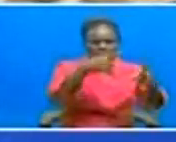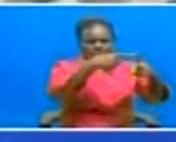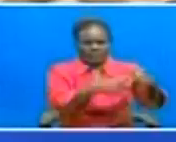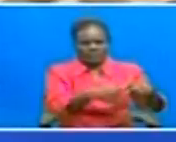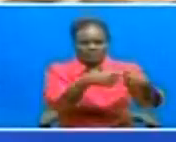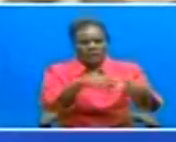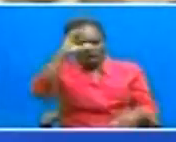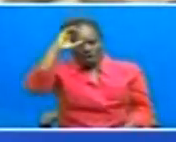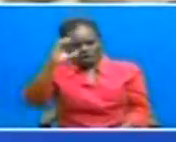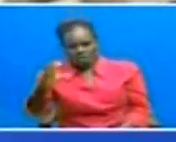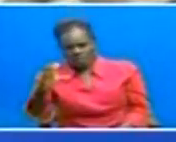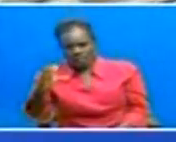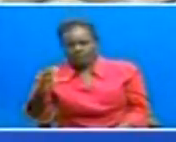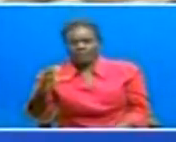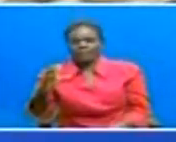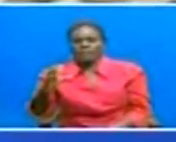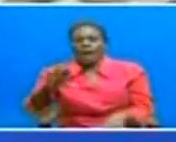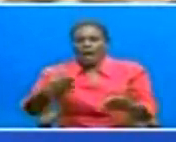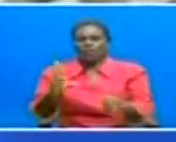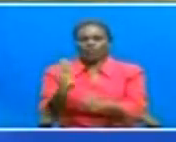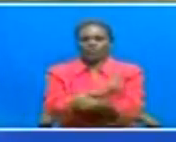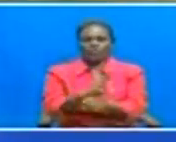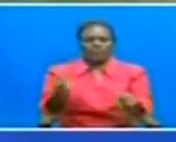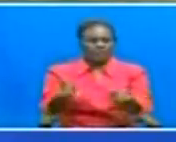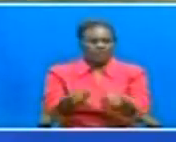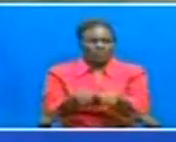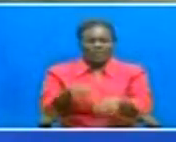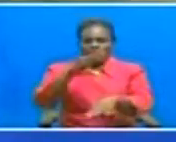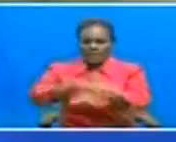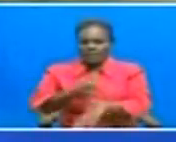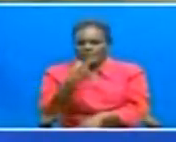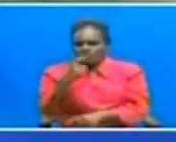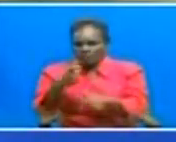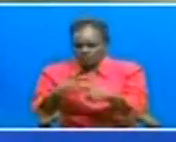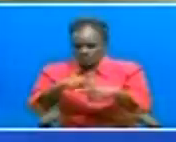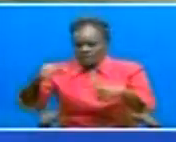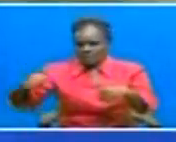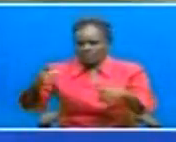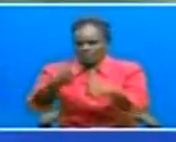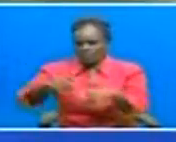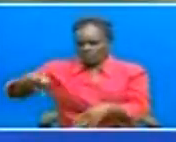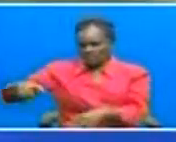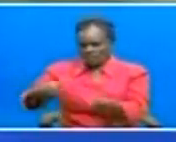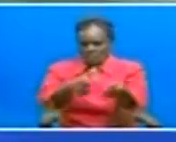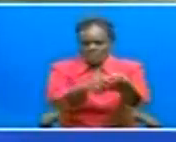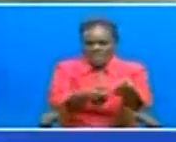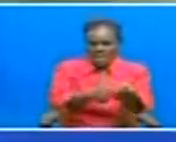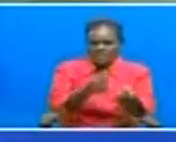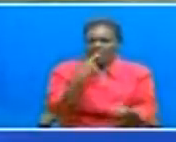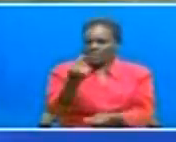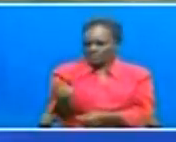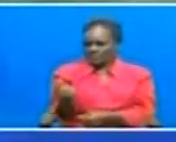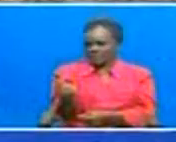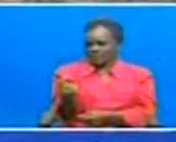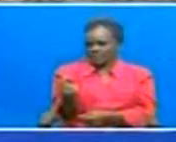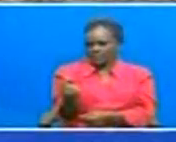horticultural concepts and their applications. We could buy food from the towns, the vegetables, the maize, the beans. That was a